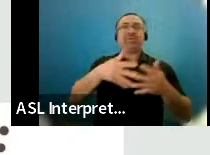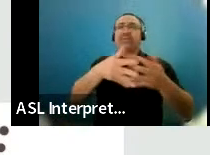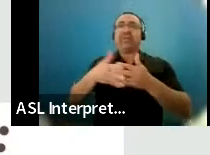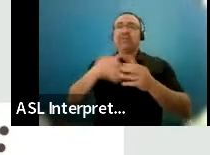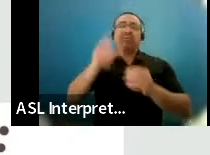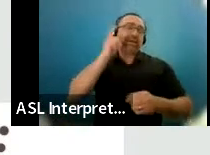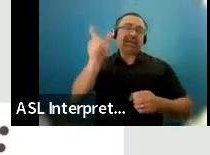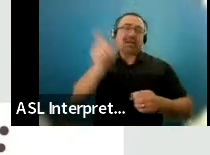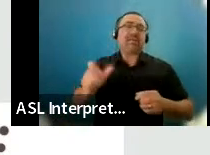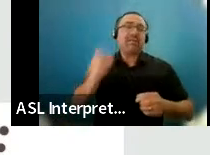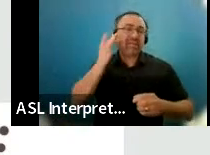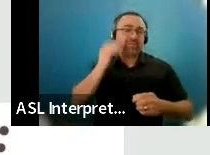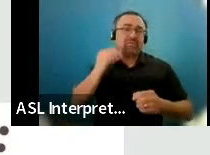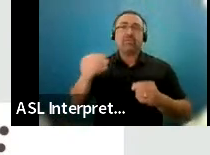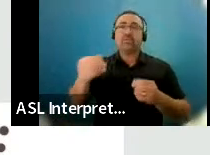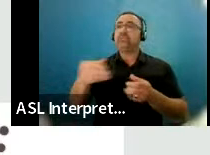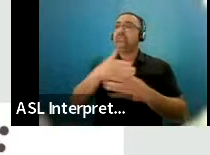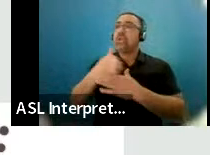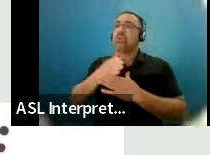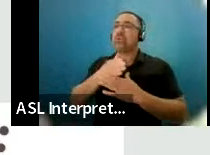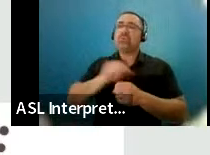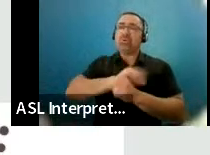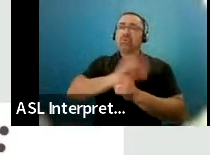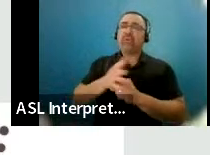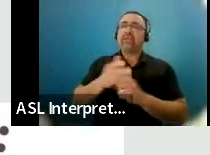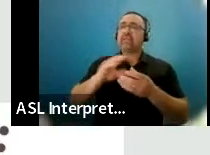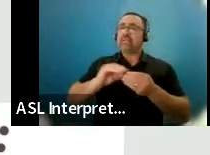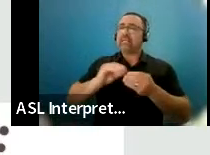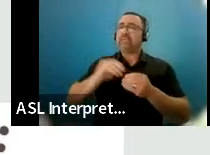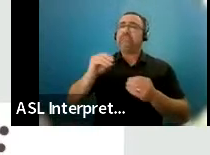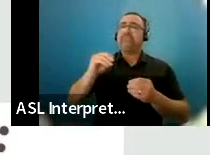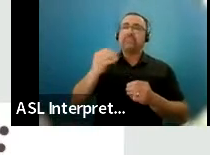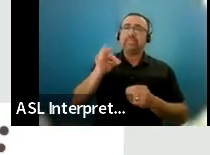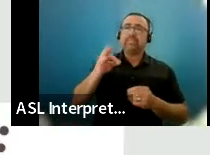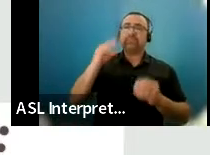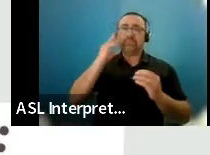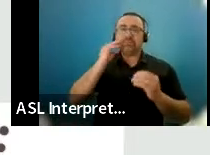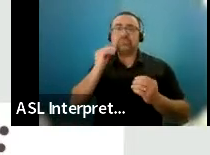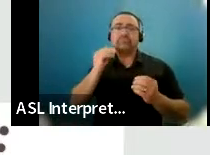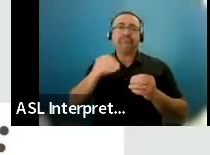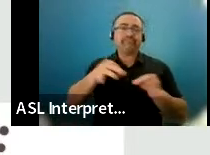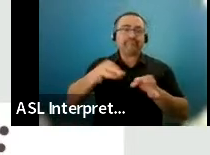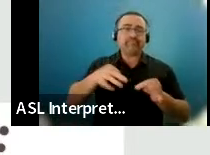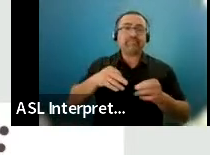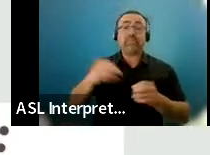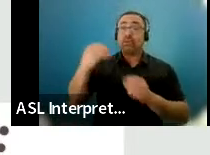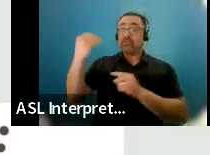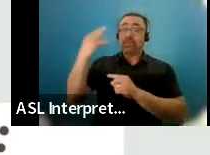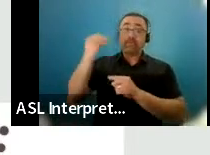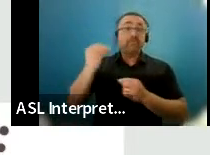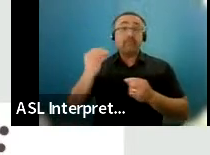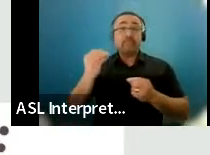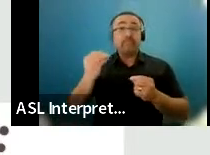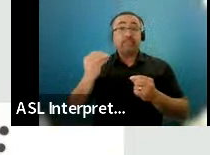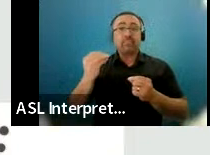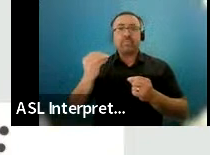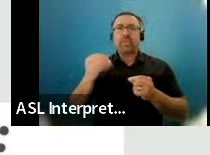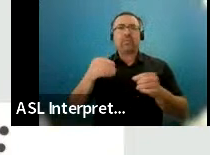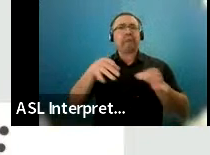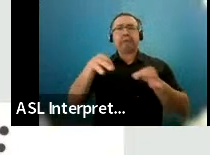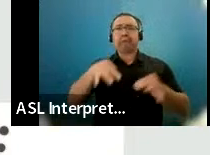COVID-19 vaccine stories. We are asking that youth who want to participate to send us a selfie and quote on